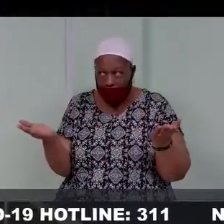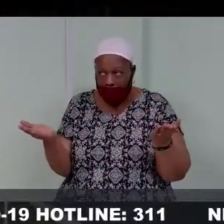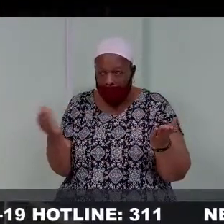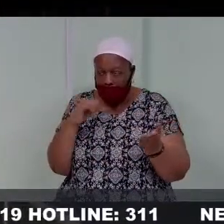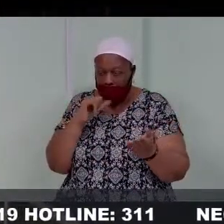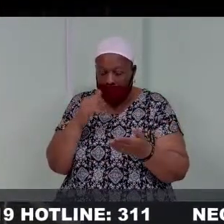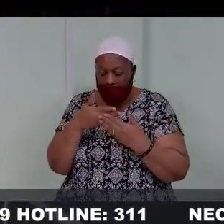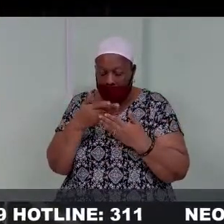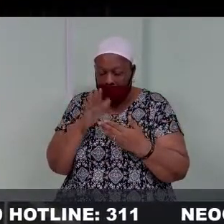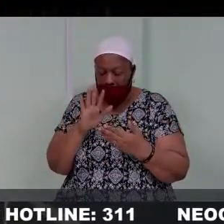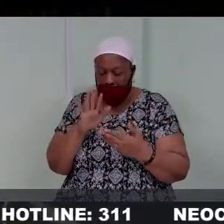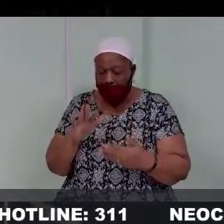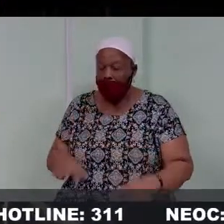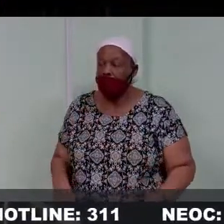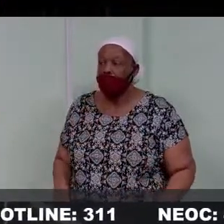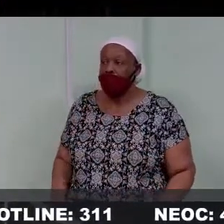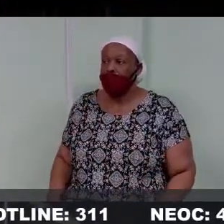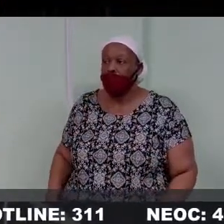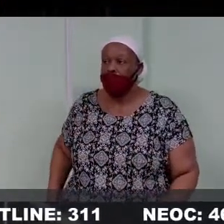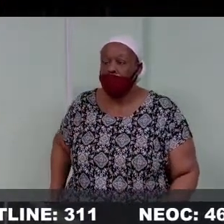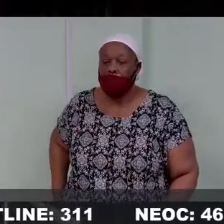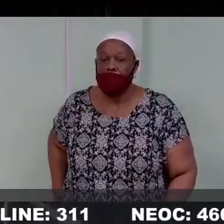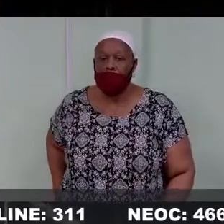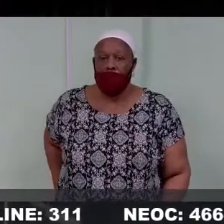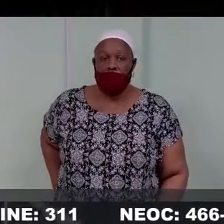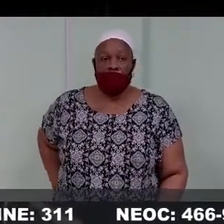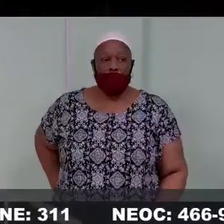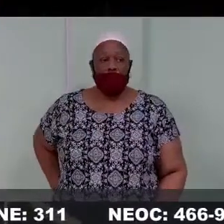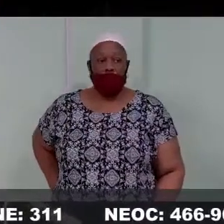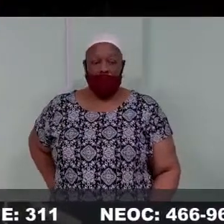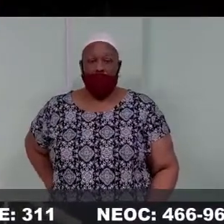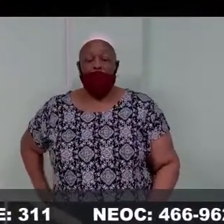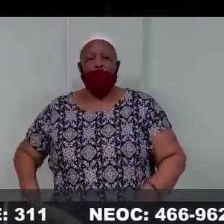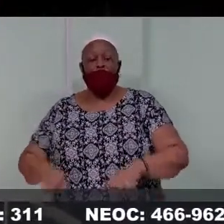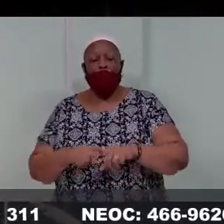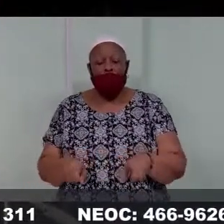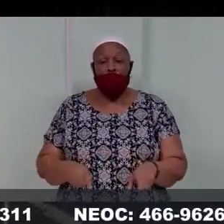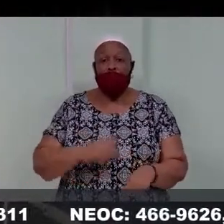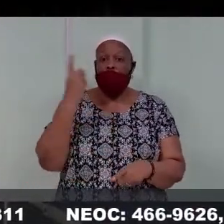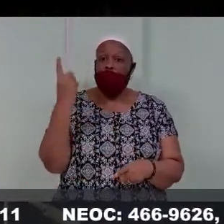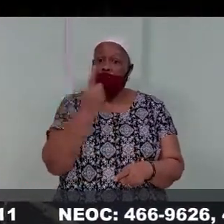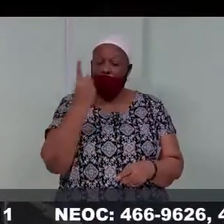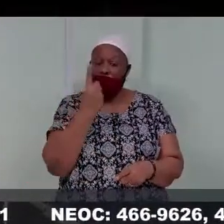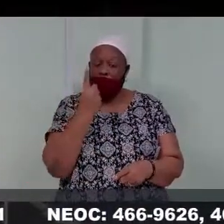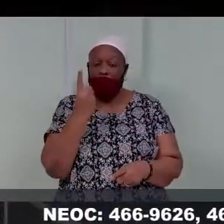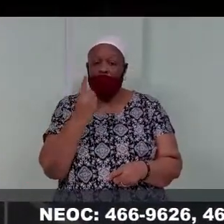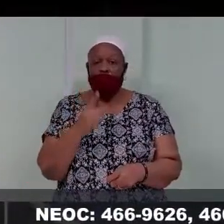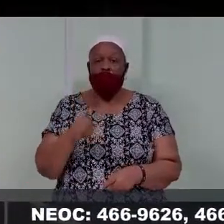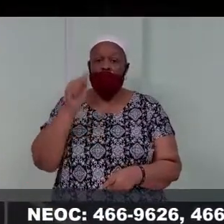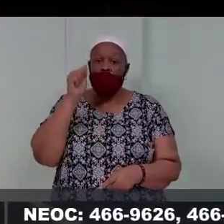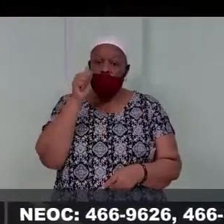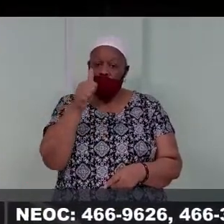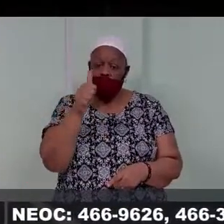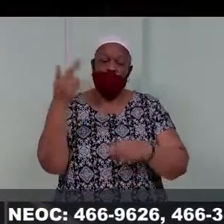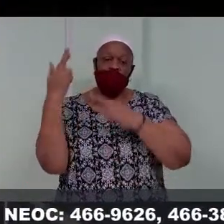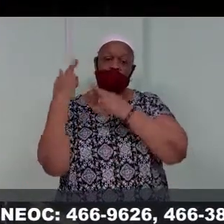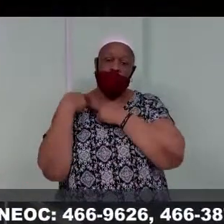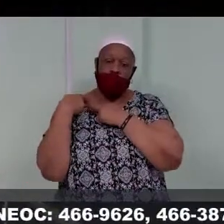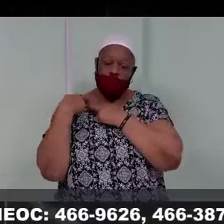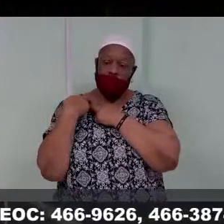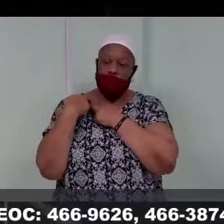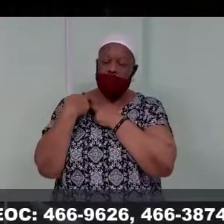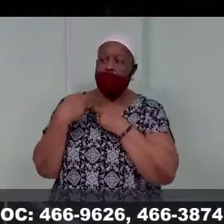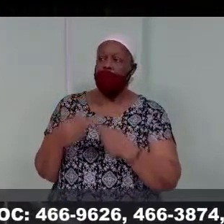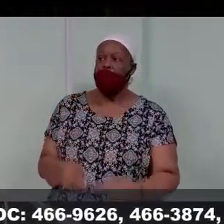have spoken all the time about our individual and collective responsibilities. And we've said this is the first time